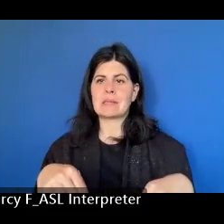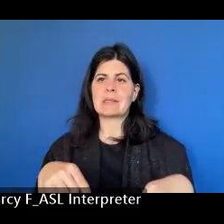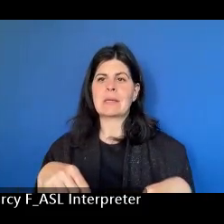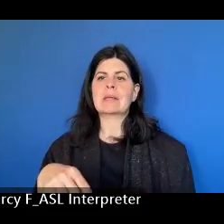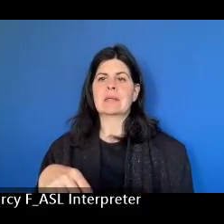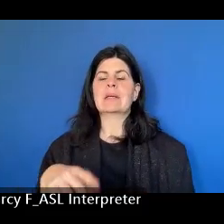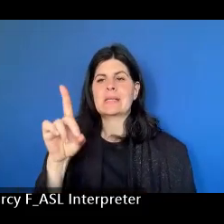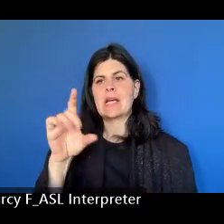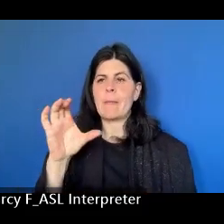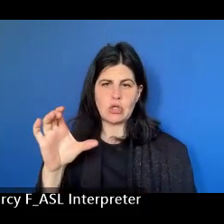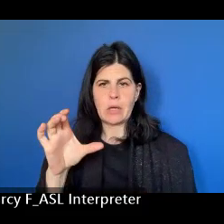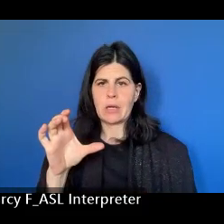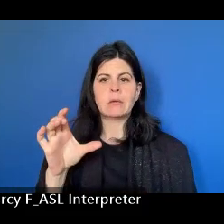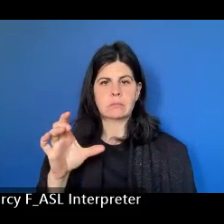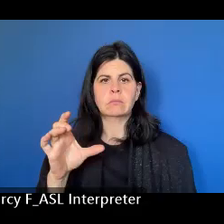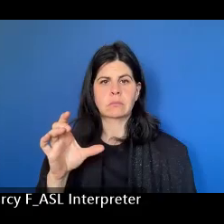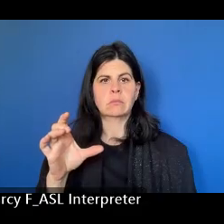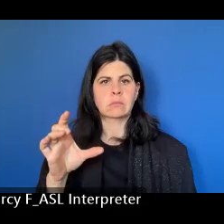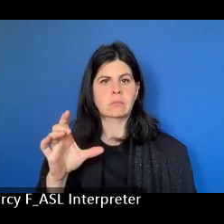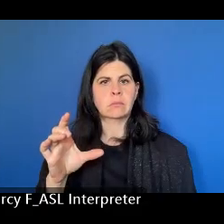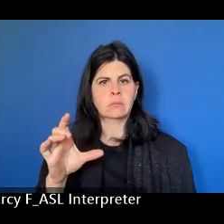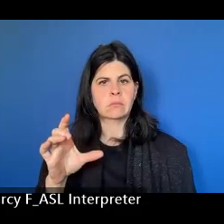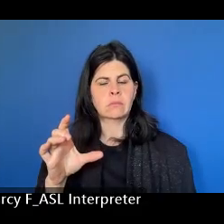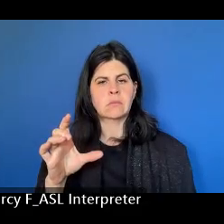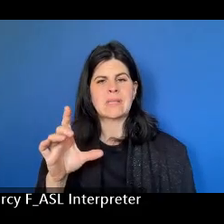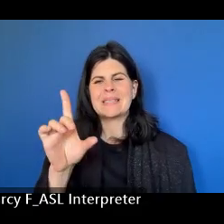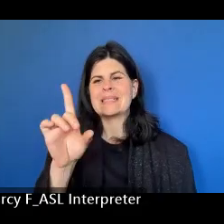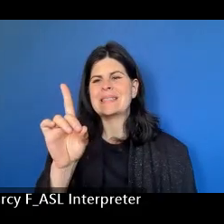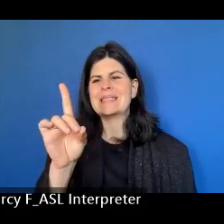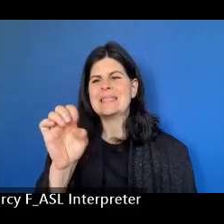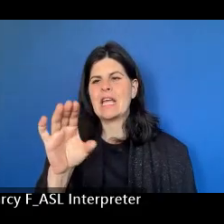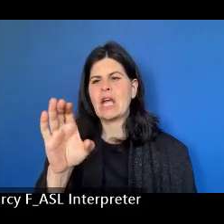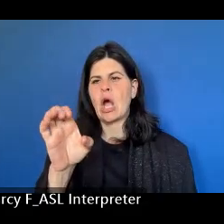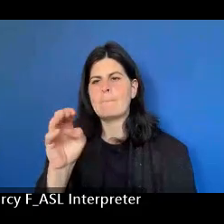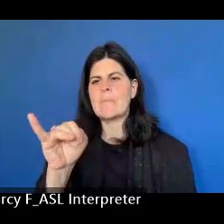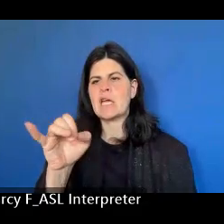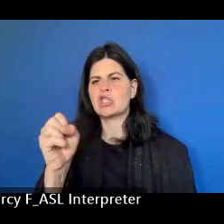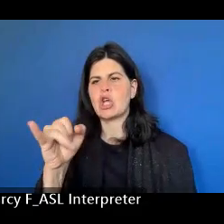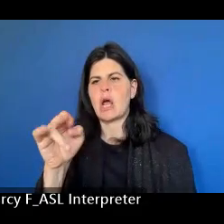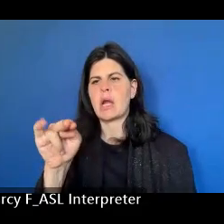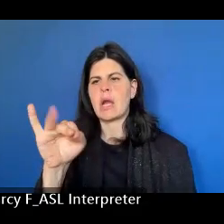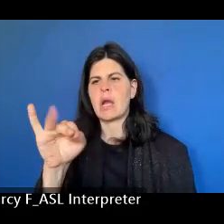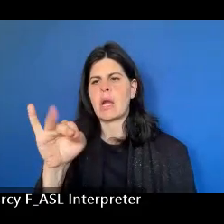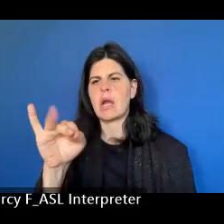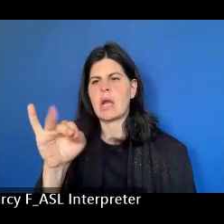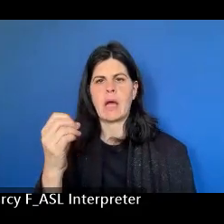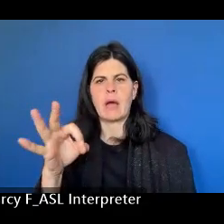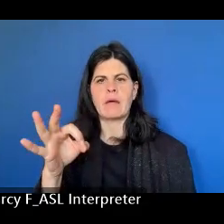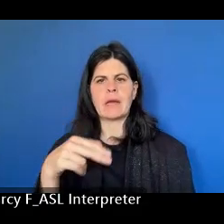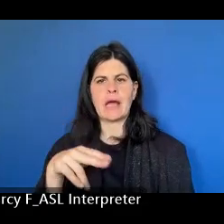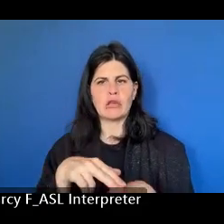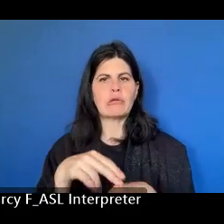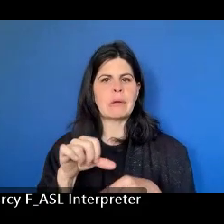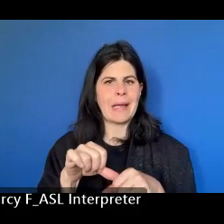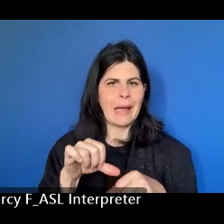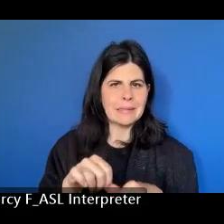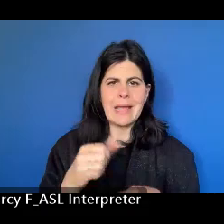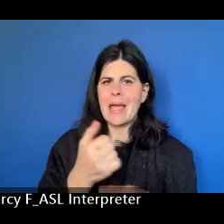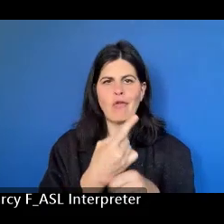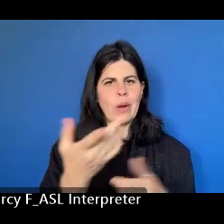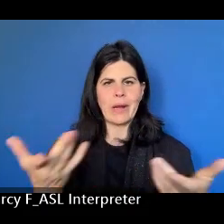natural gas. It's the most economical source of energy for a home. Everyone has said that today. Just about everyone has said that. Everybody understands